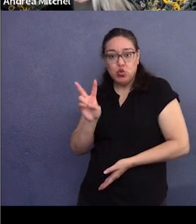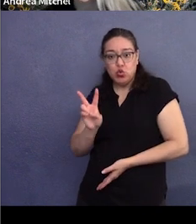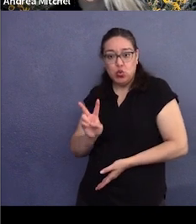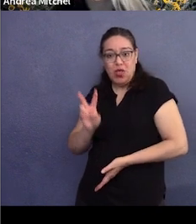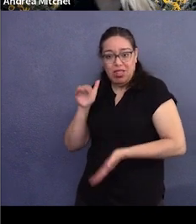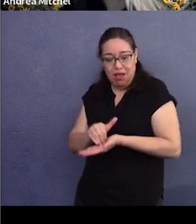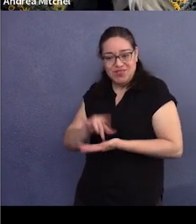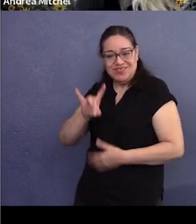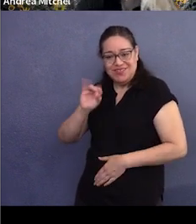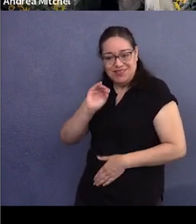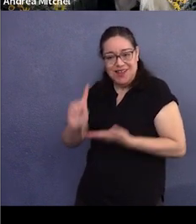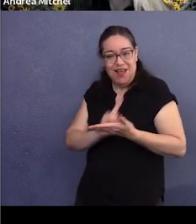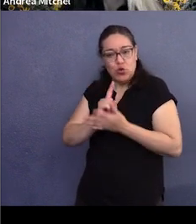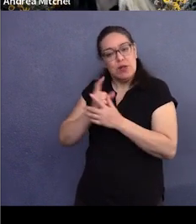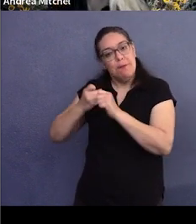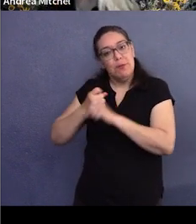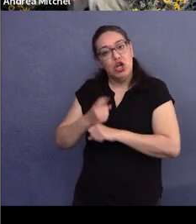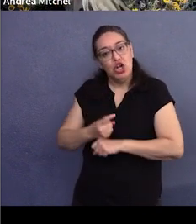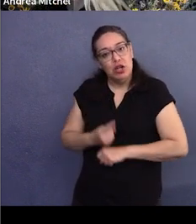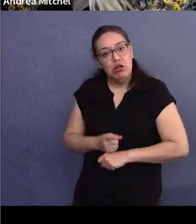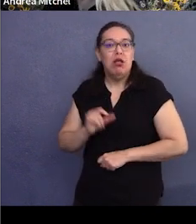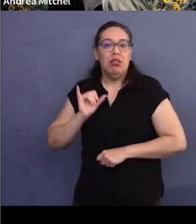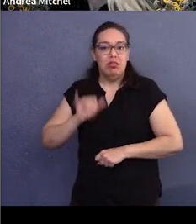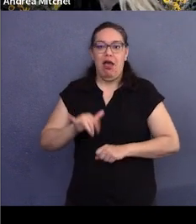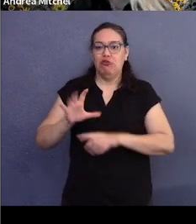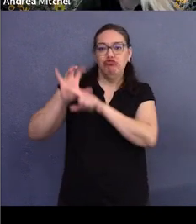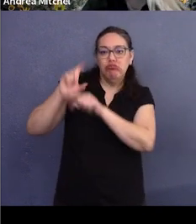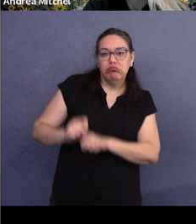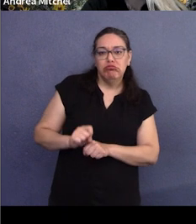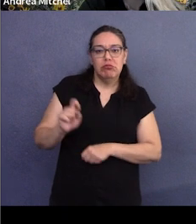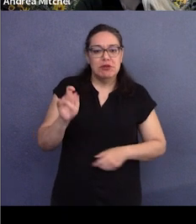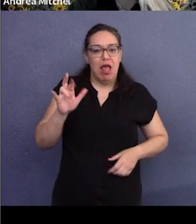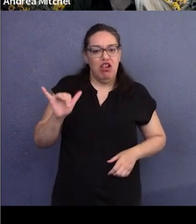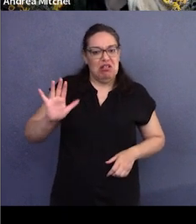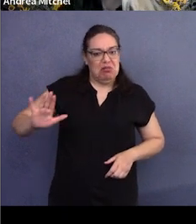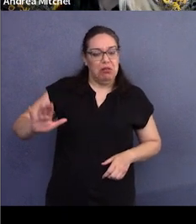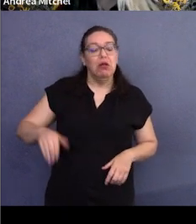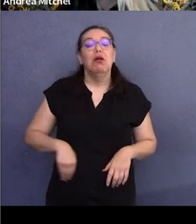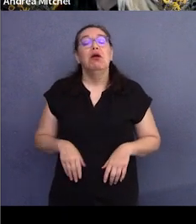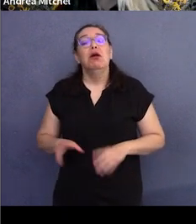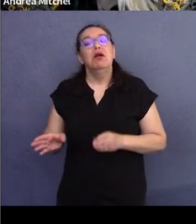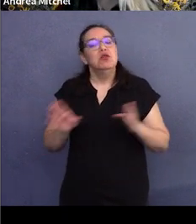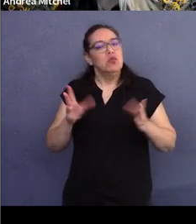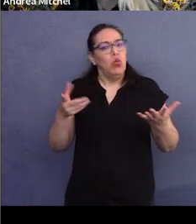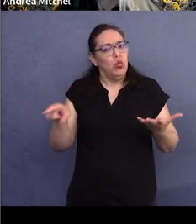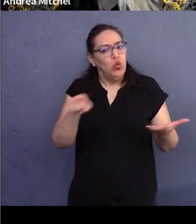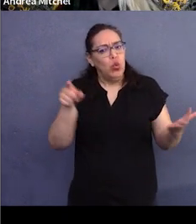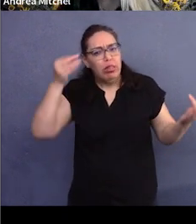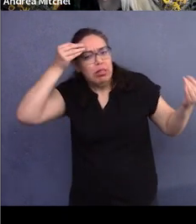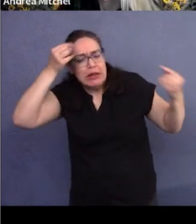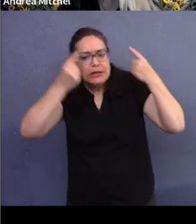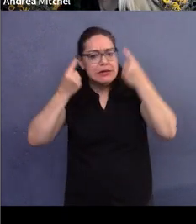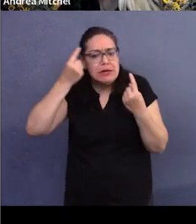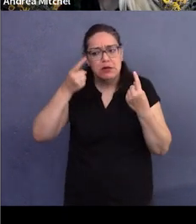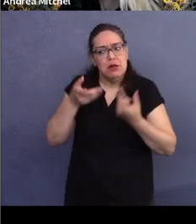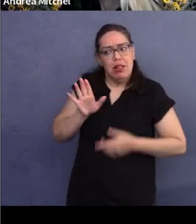traditional, what it's based on, the salary is based on. So what you really want to think about is think about all the